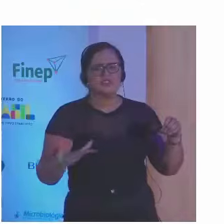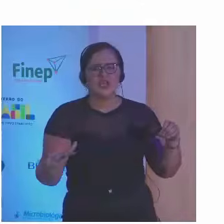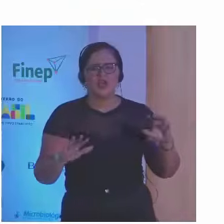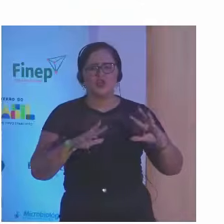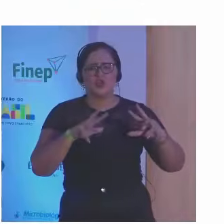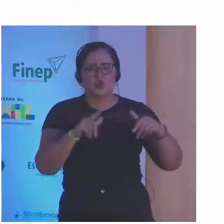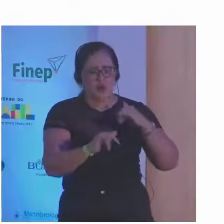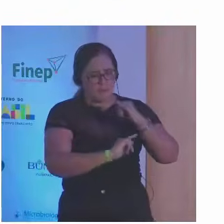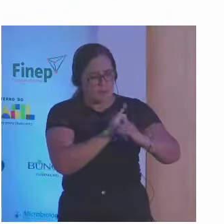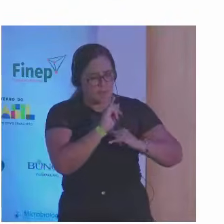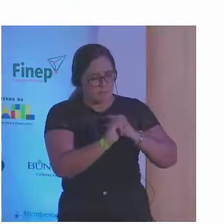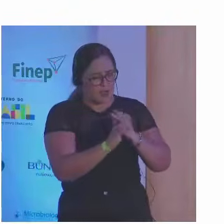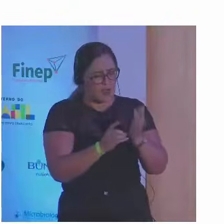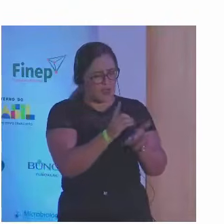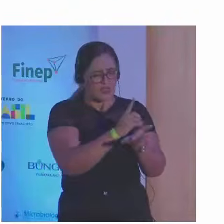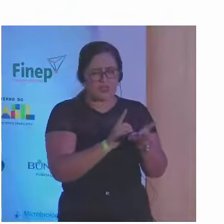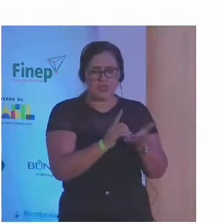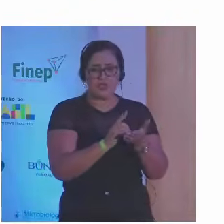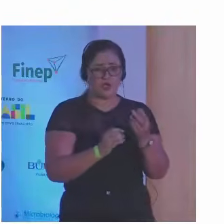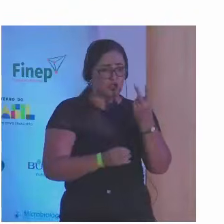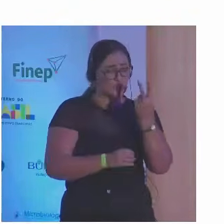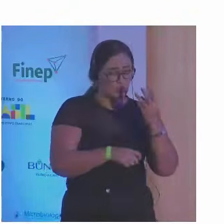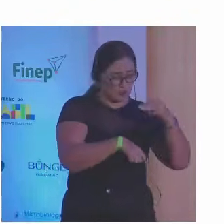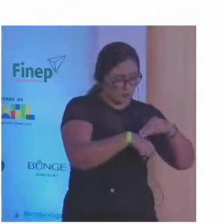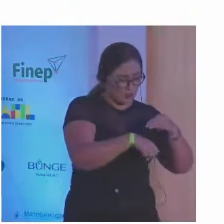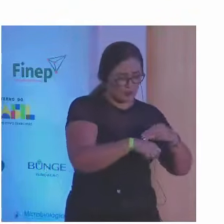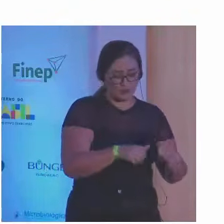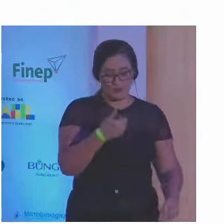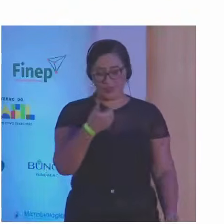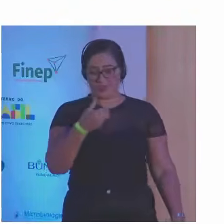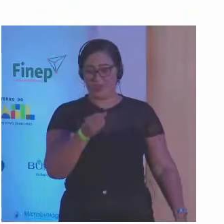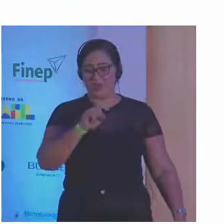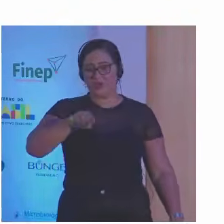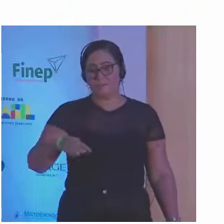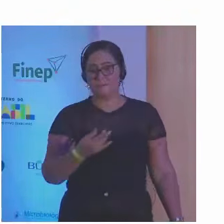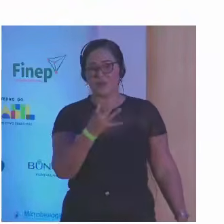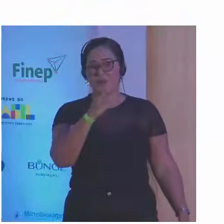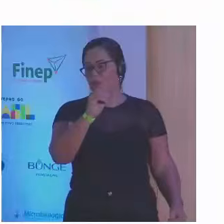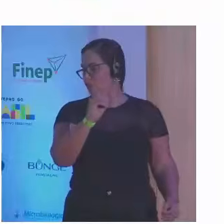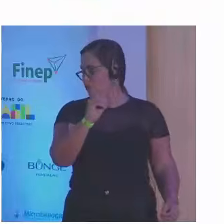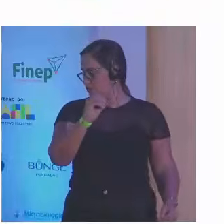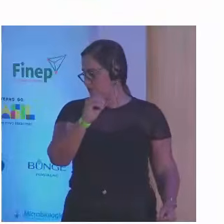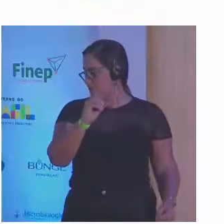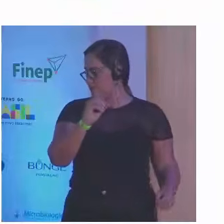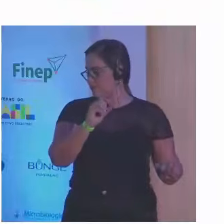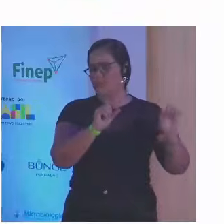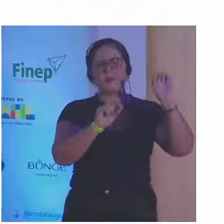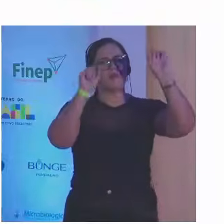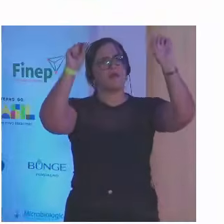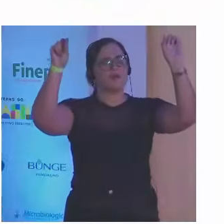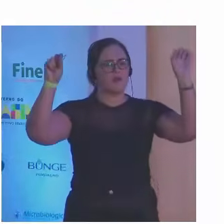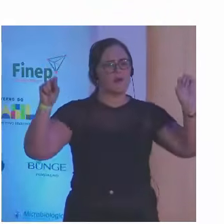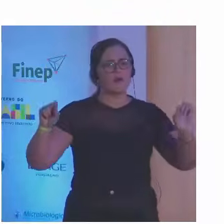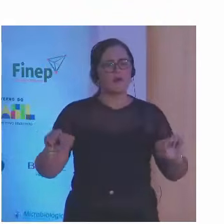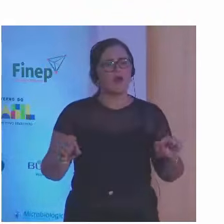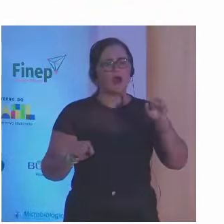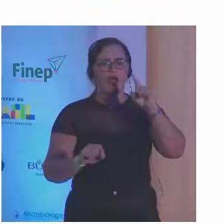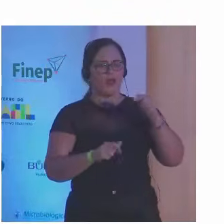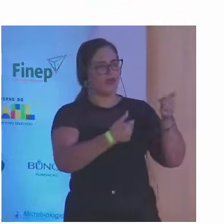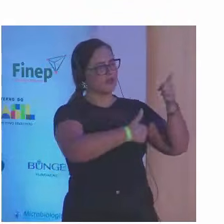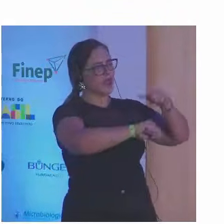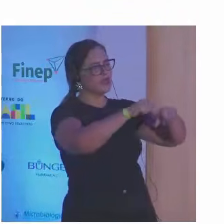on 10 billion grid points, you are adapted 3 parameters: the temperature, the salinity, the oxygen, the ice, the